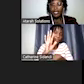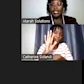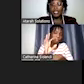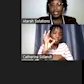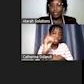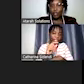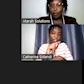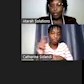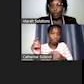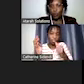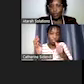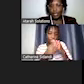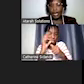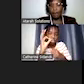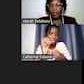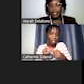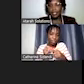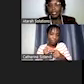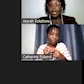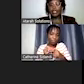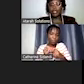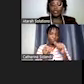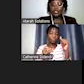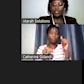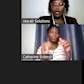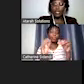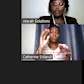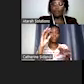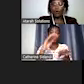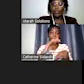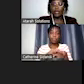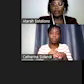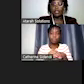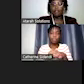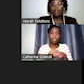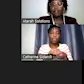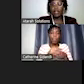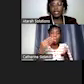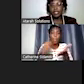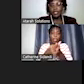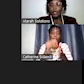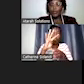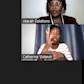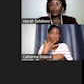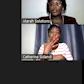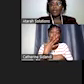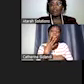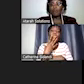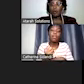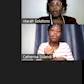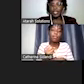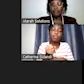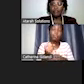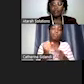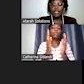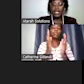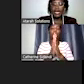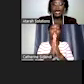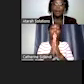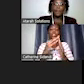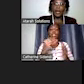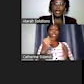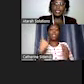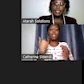p.m. at Radisson Blue in Upper Hill. And the cost is only 4,500. We are going to have more than